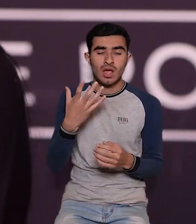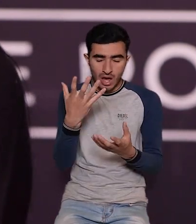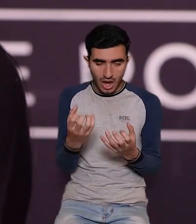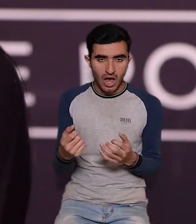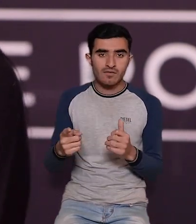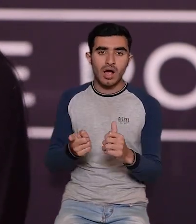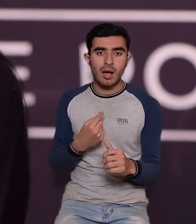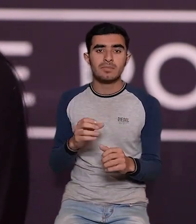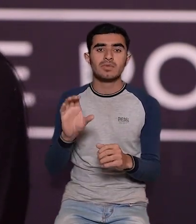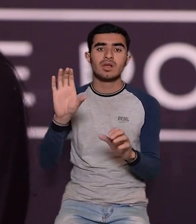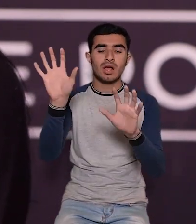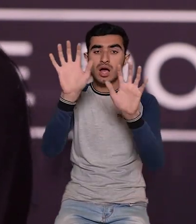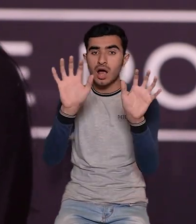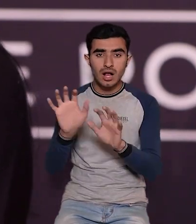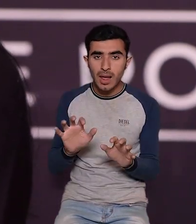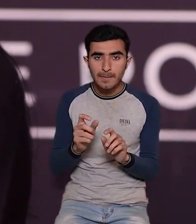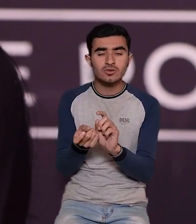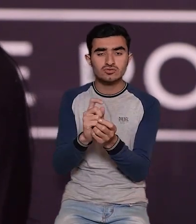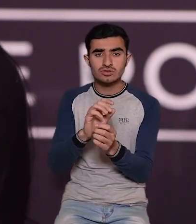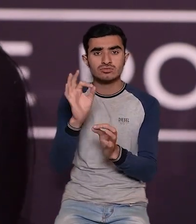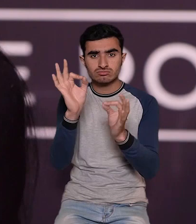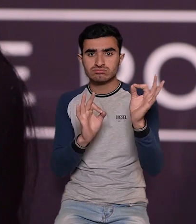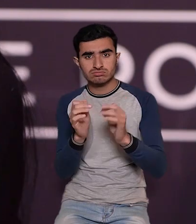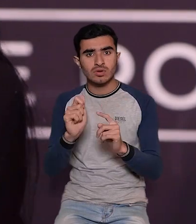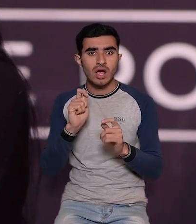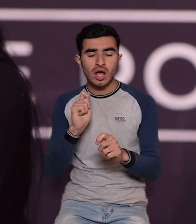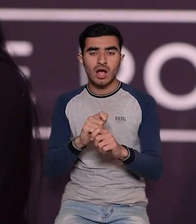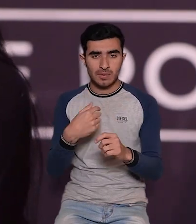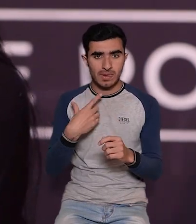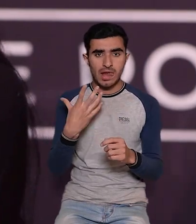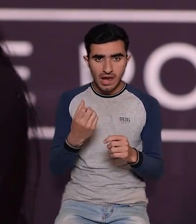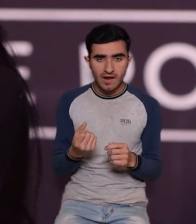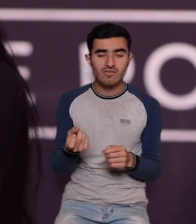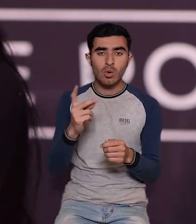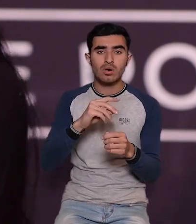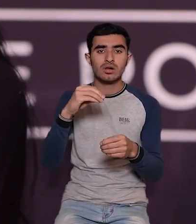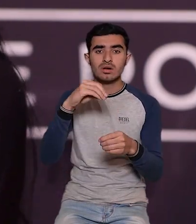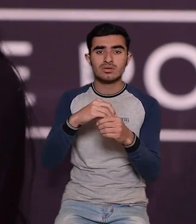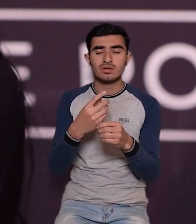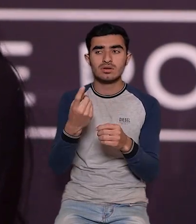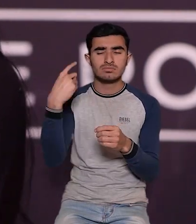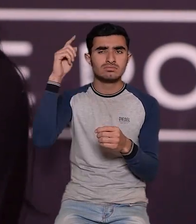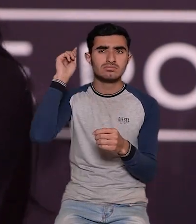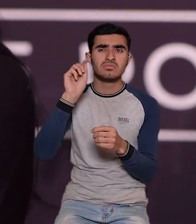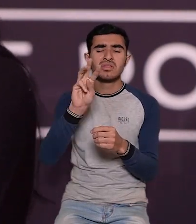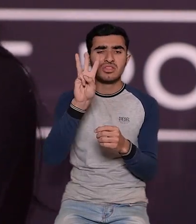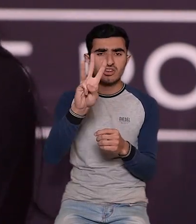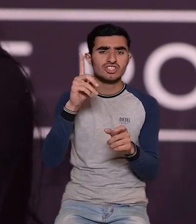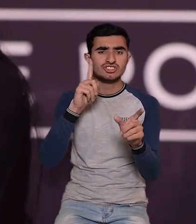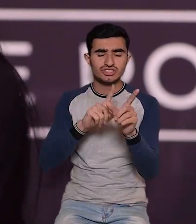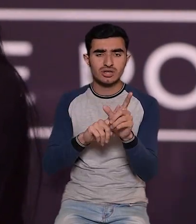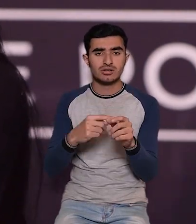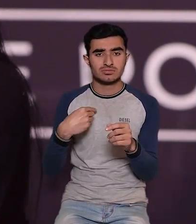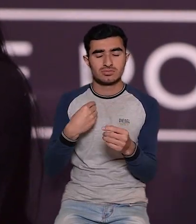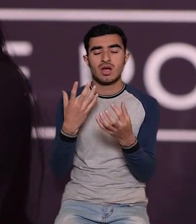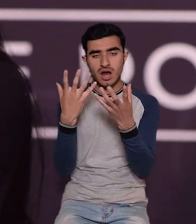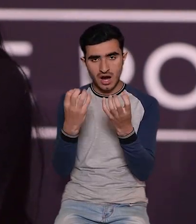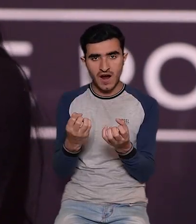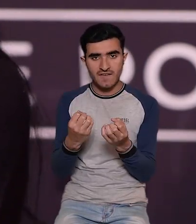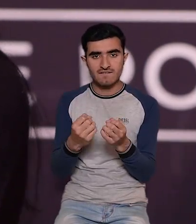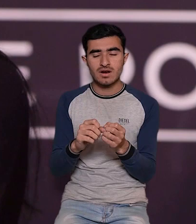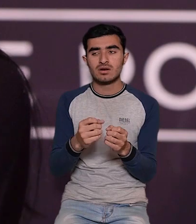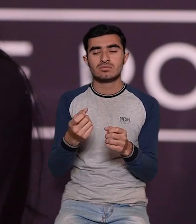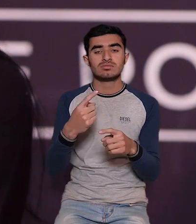with Afforestation Lahore. In the last 3 years, the consortium has planted